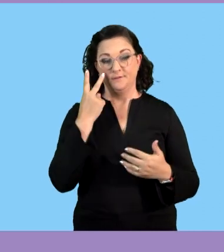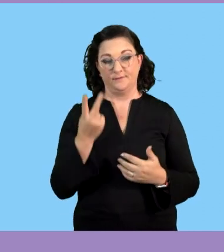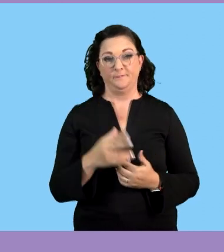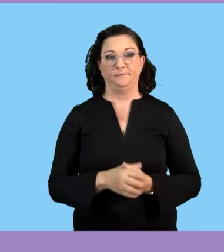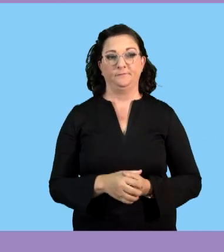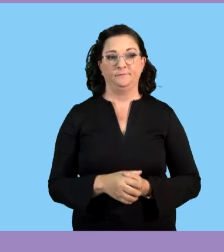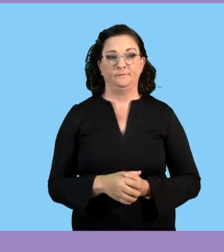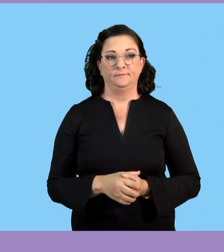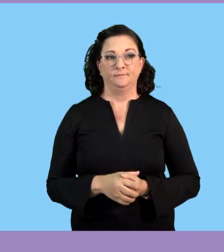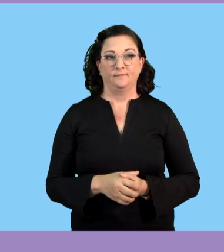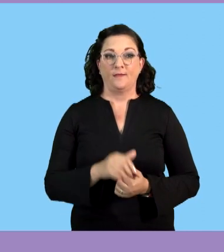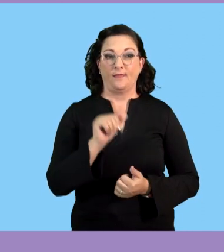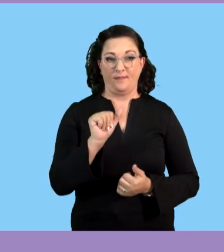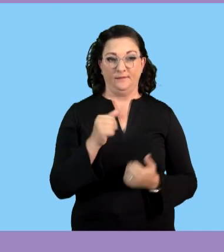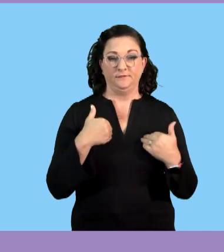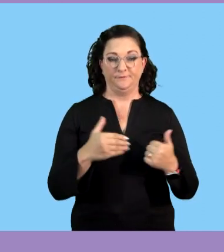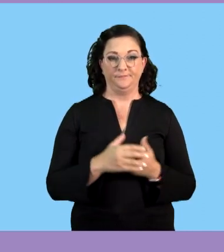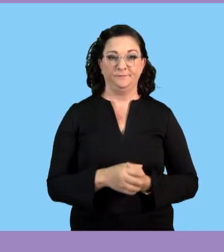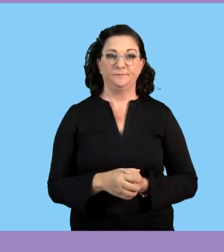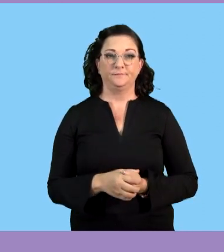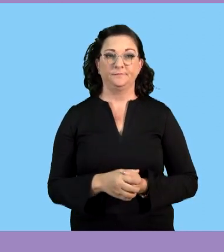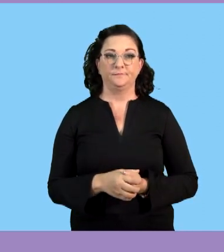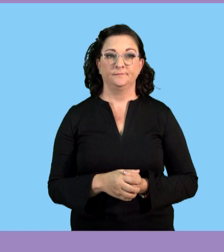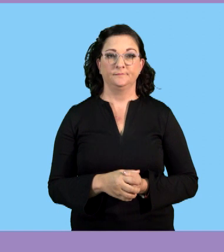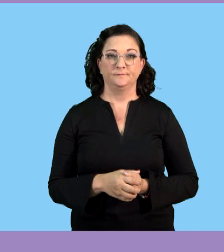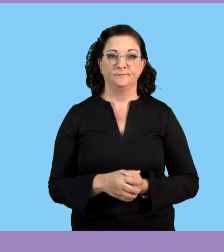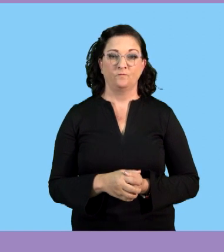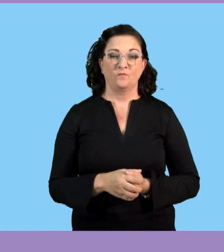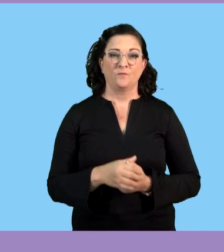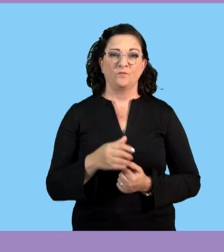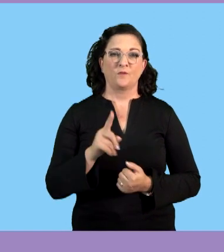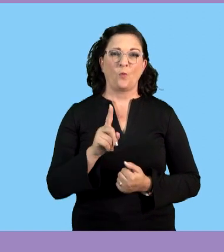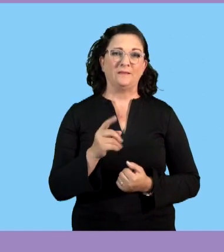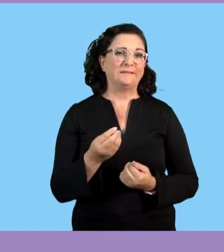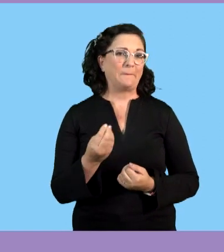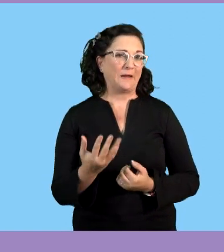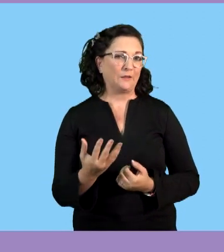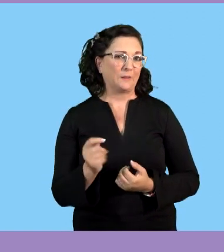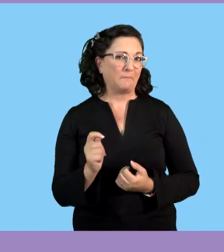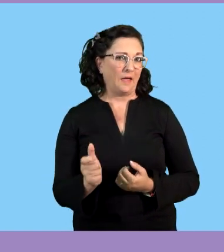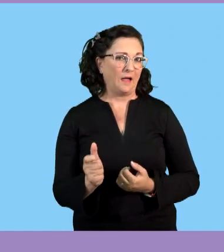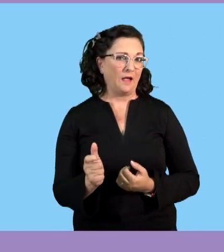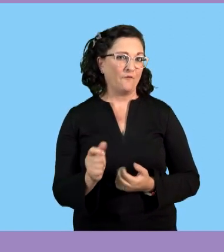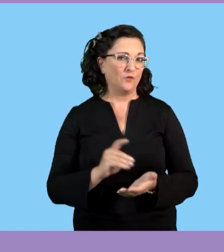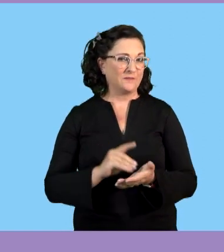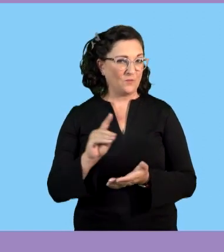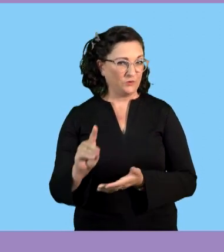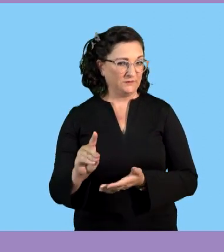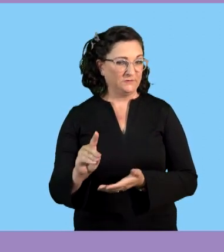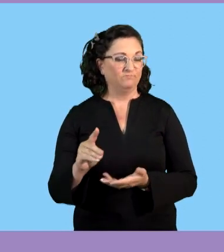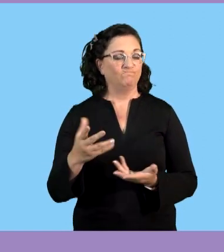this, starting with A. So, what amount must Sipho pay for his